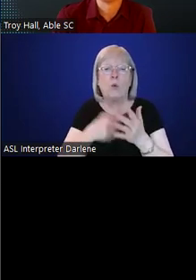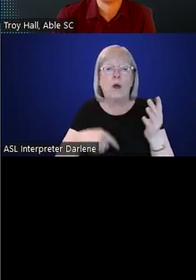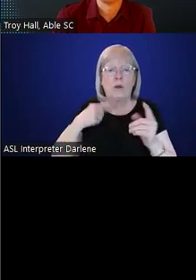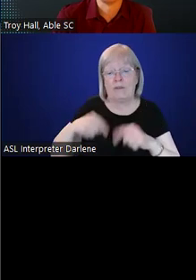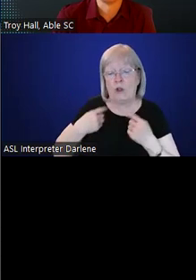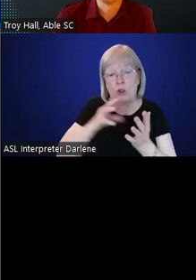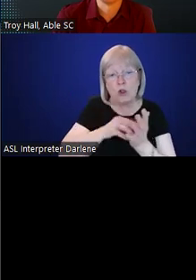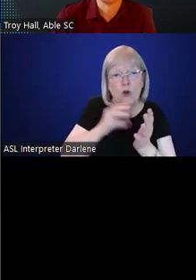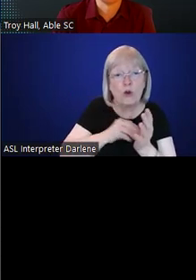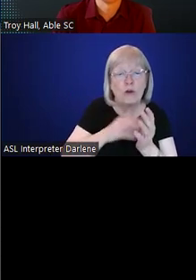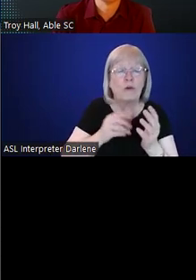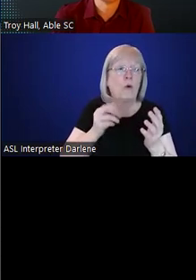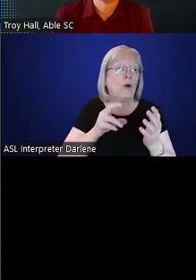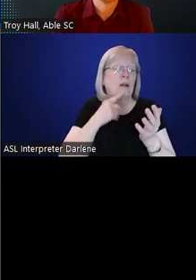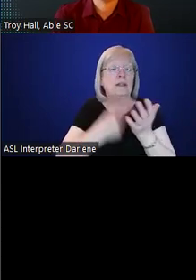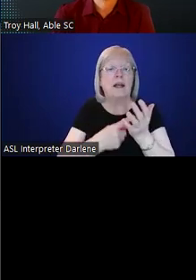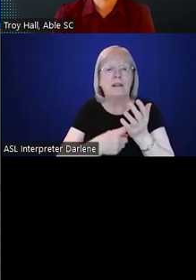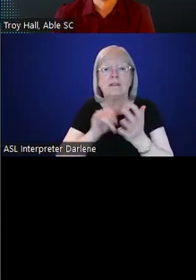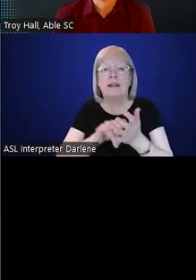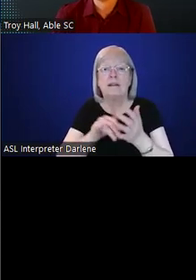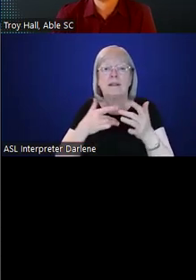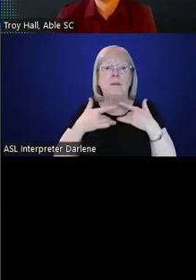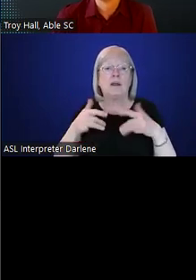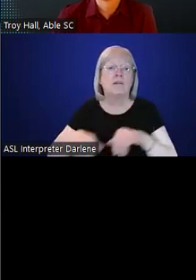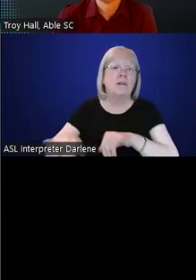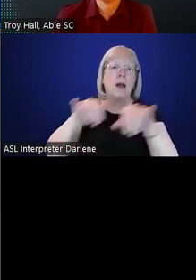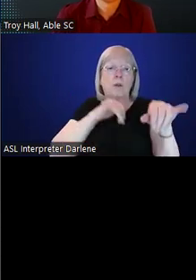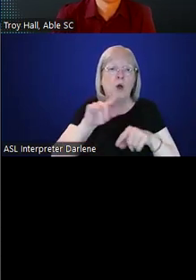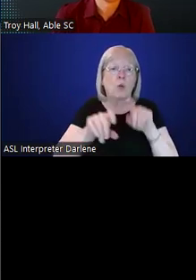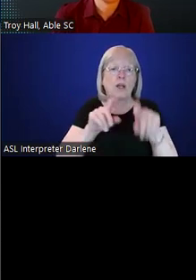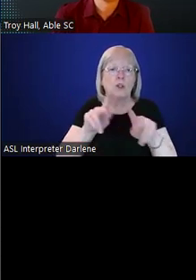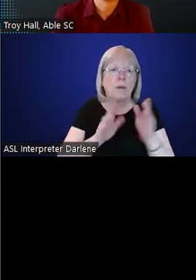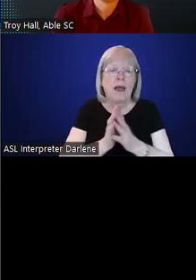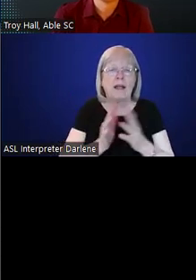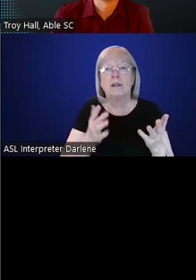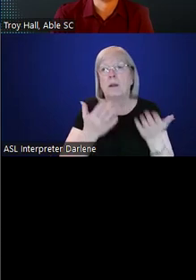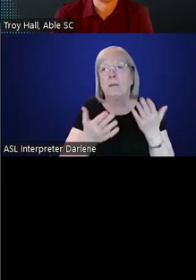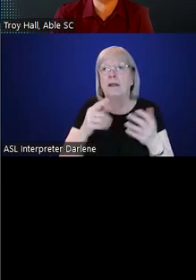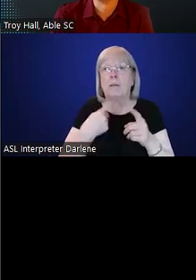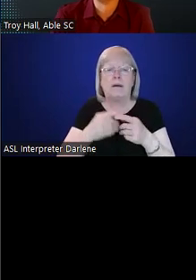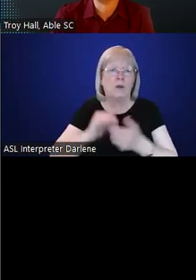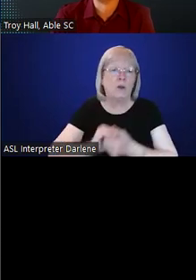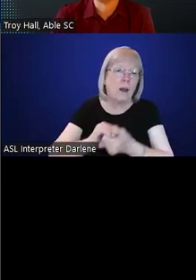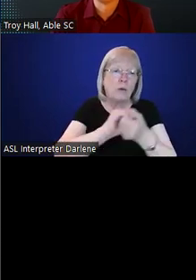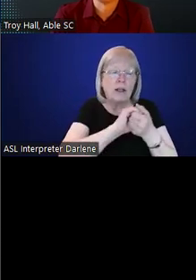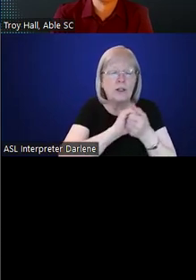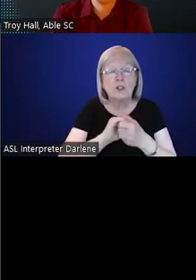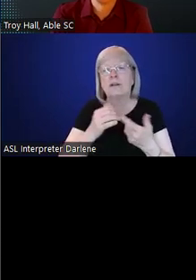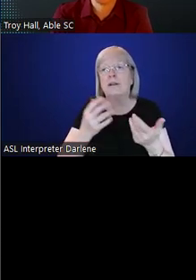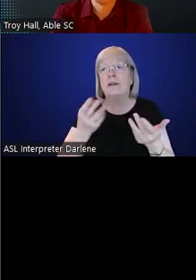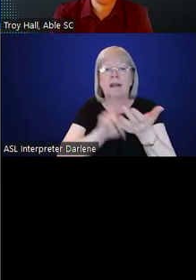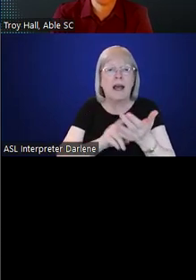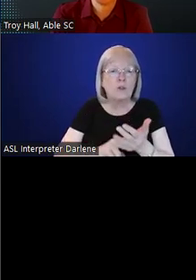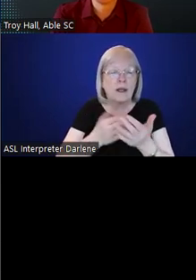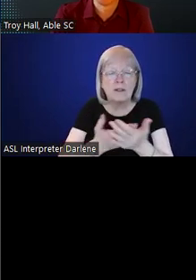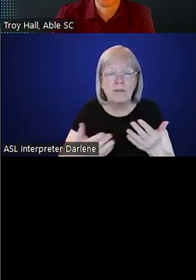common questions we get. And that can be like, collaboration and contract stuff and how do we engage youth, and yeah, I know we're